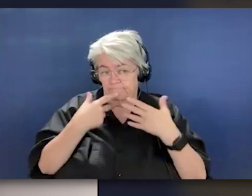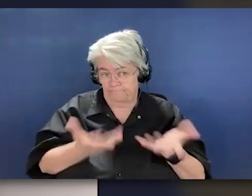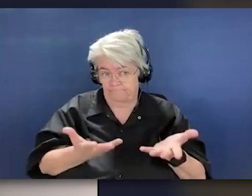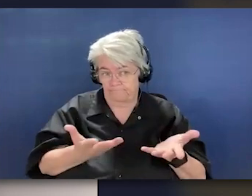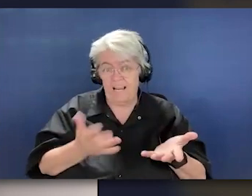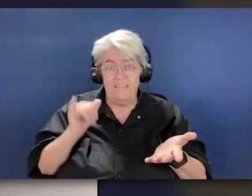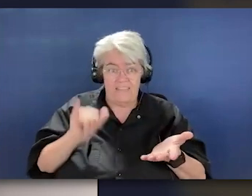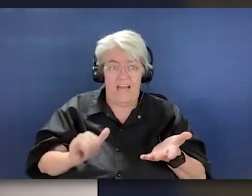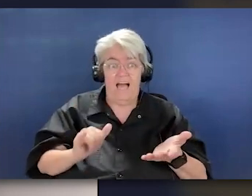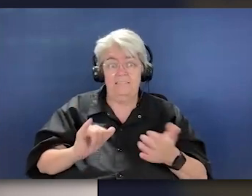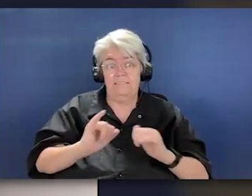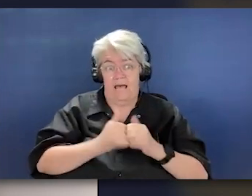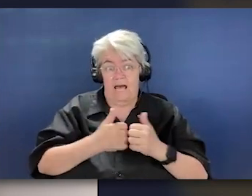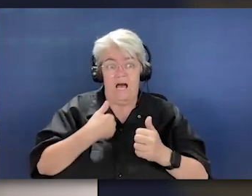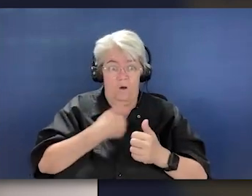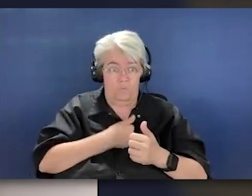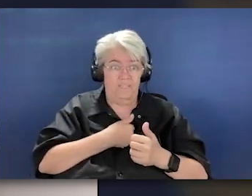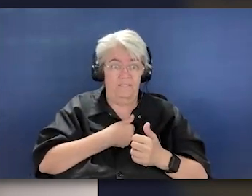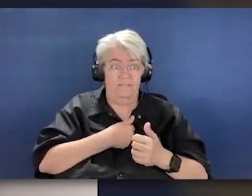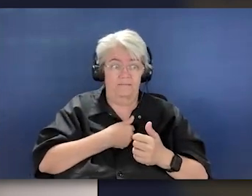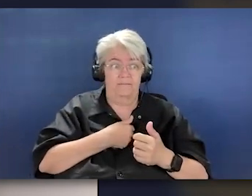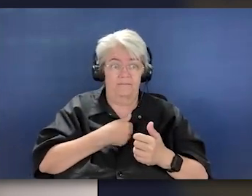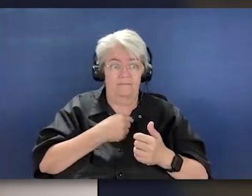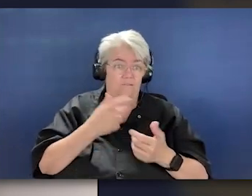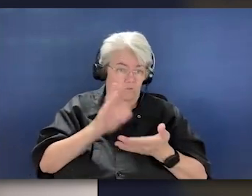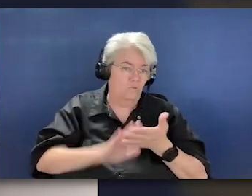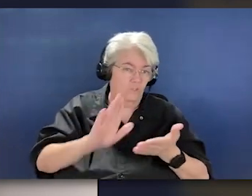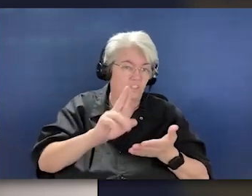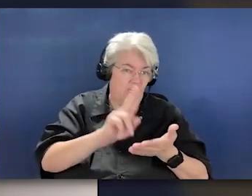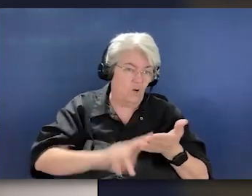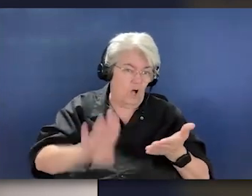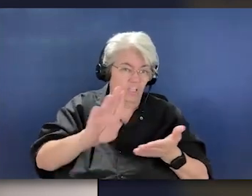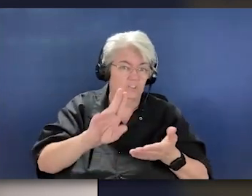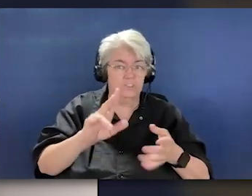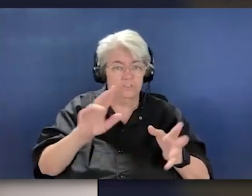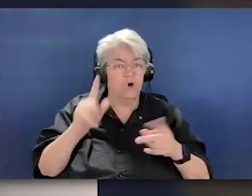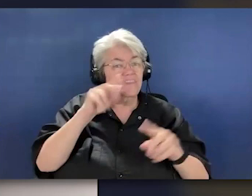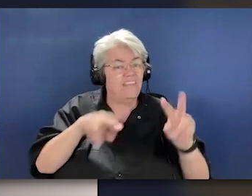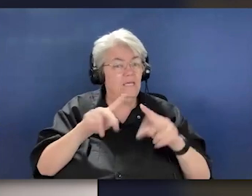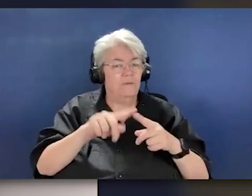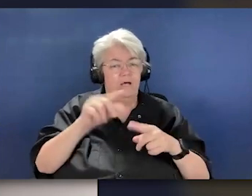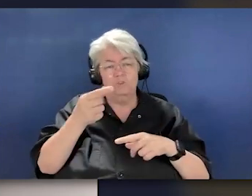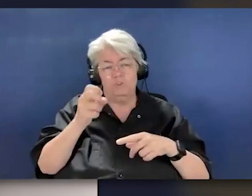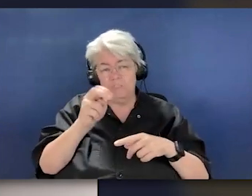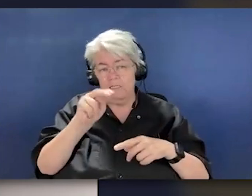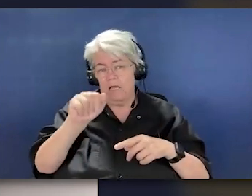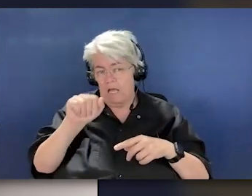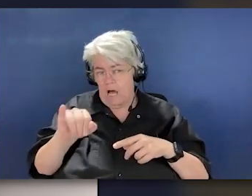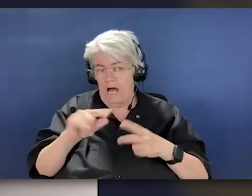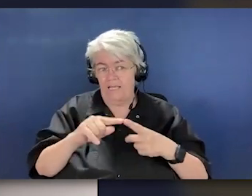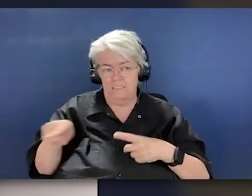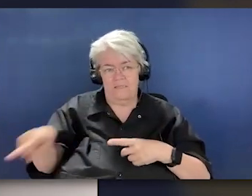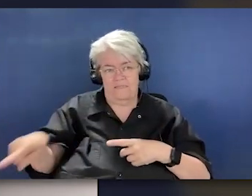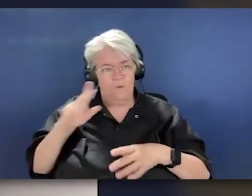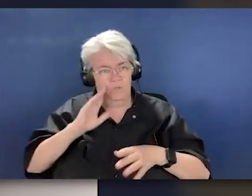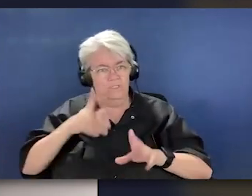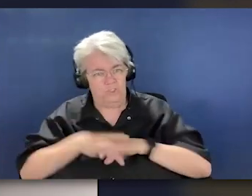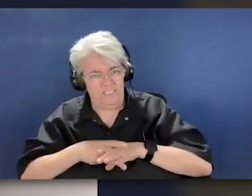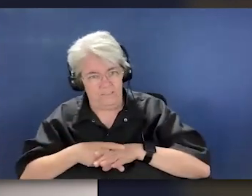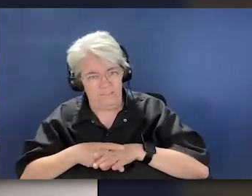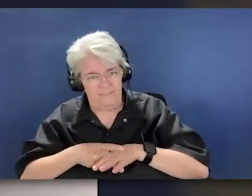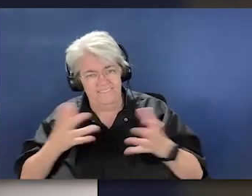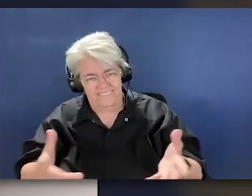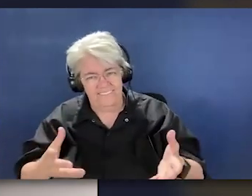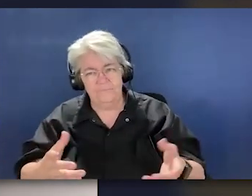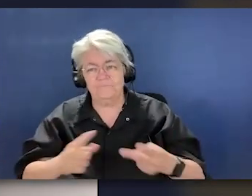point, I think, for many universities and colleges for thinking about generative AI. I guess in your views and in the way